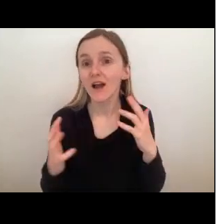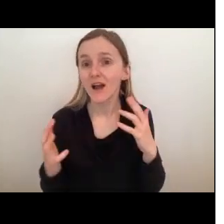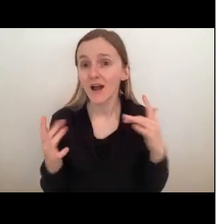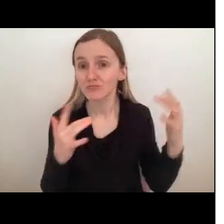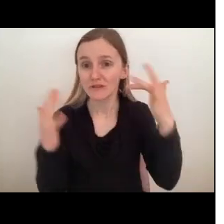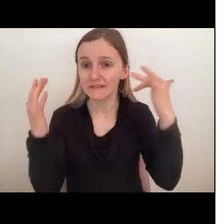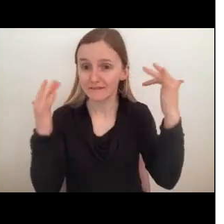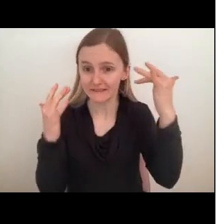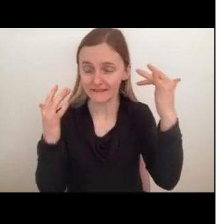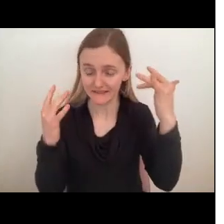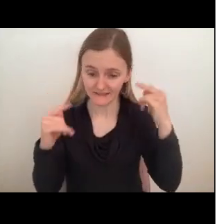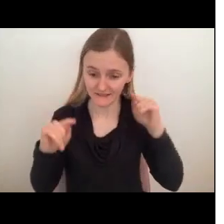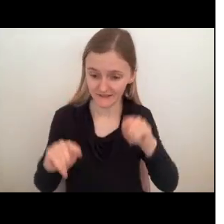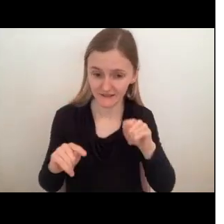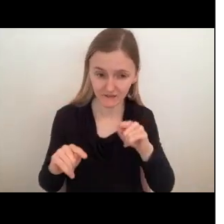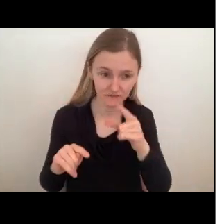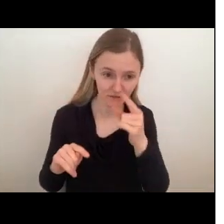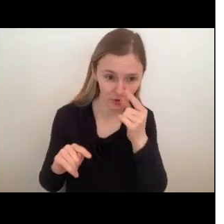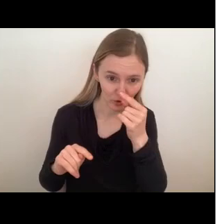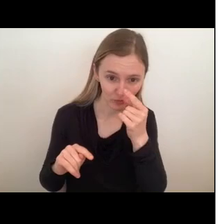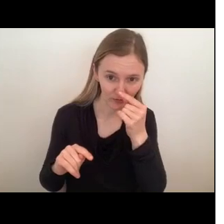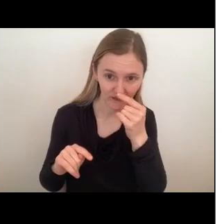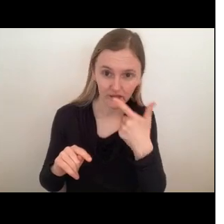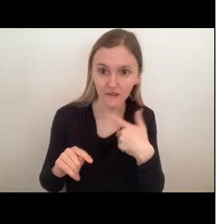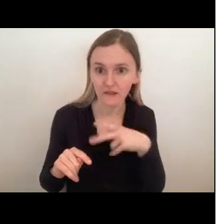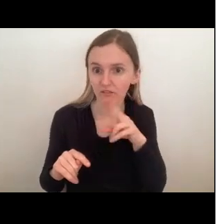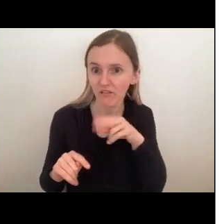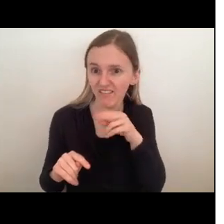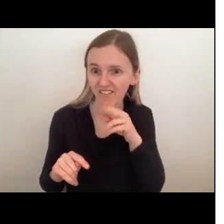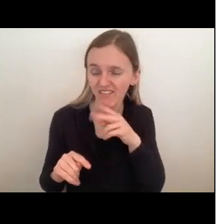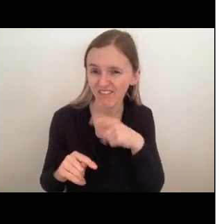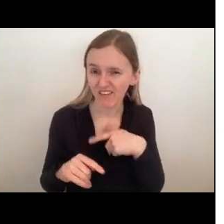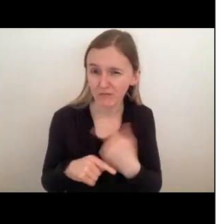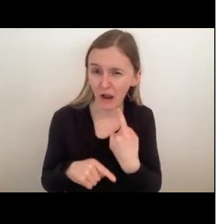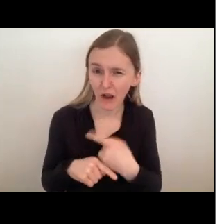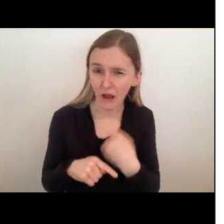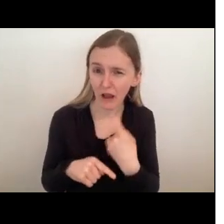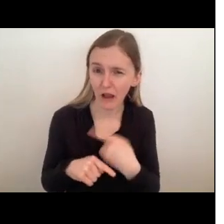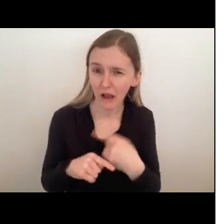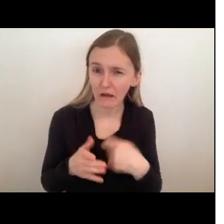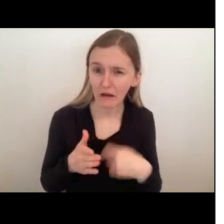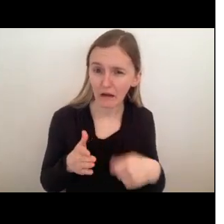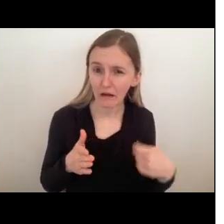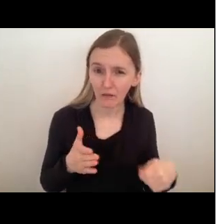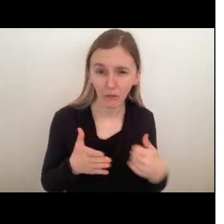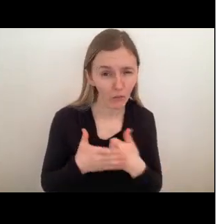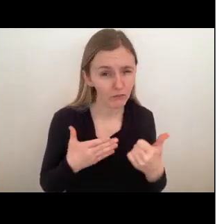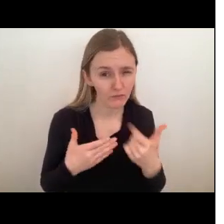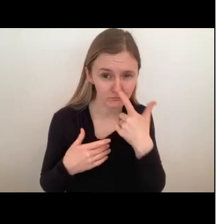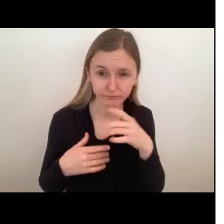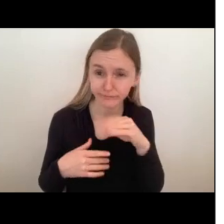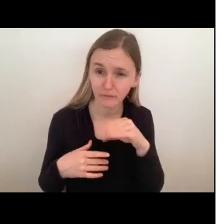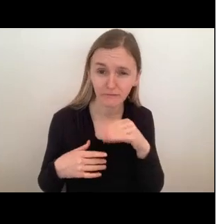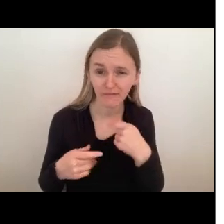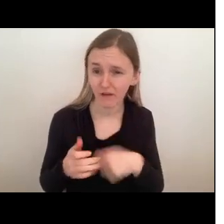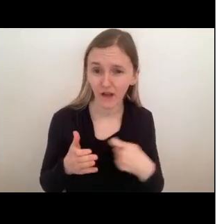is excessive talk, always chatting away, always got something to talk about.